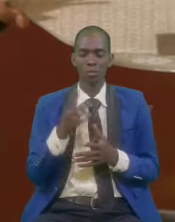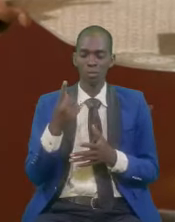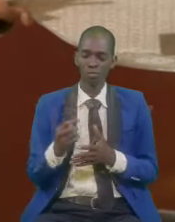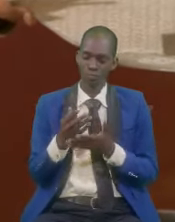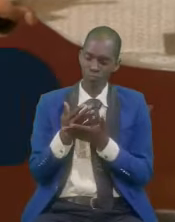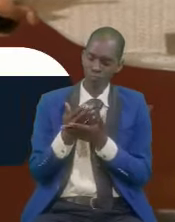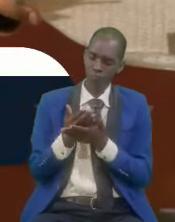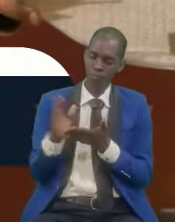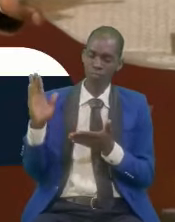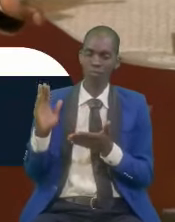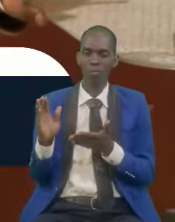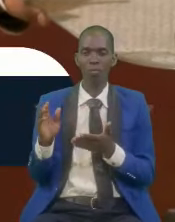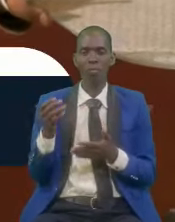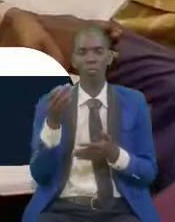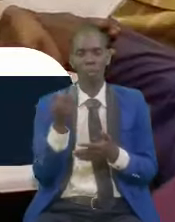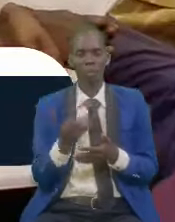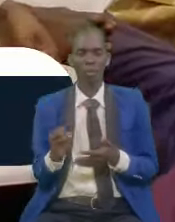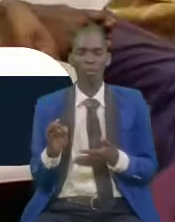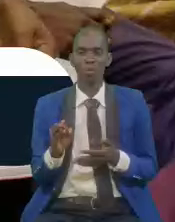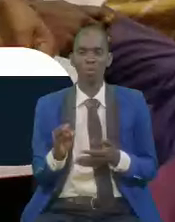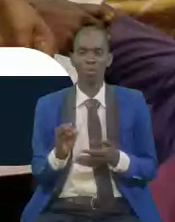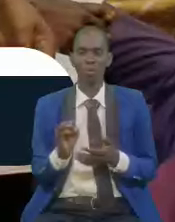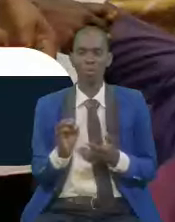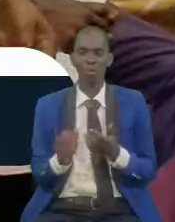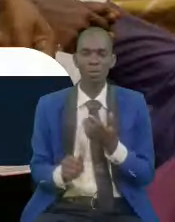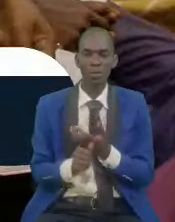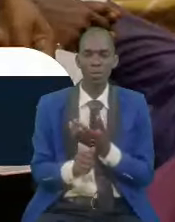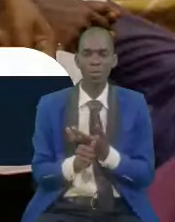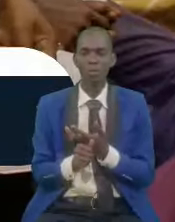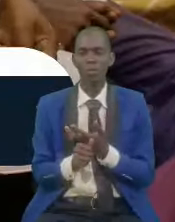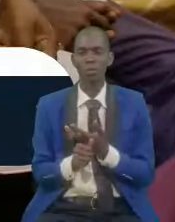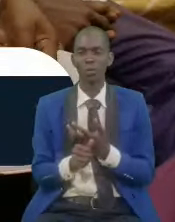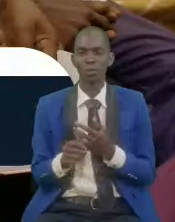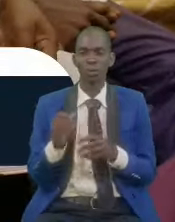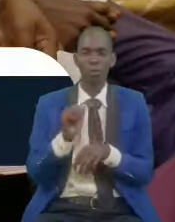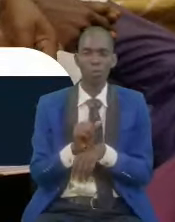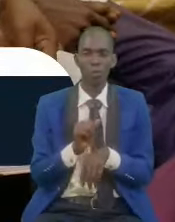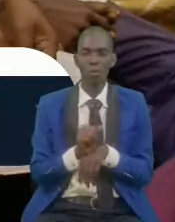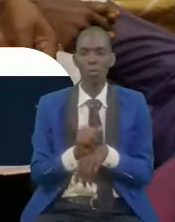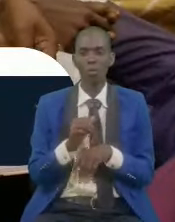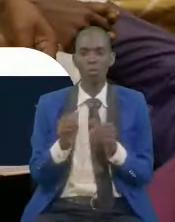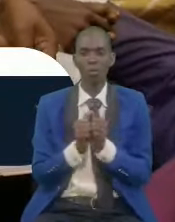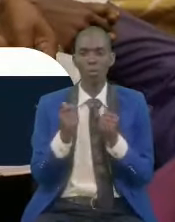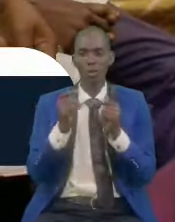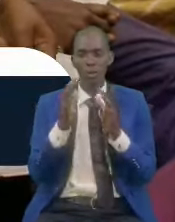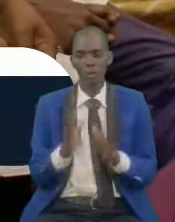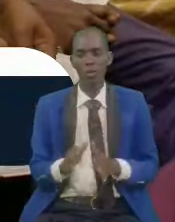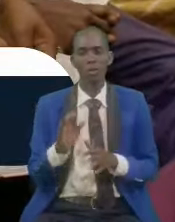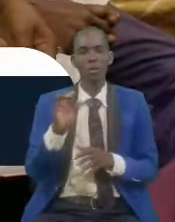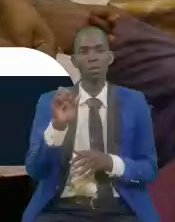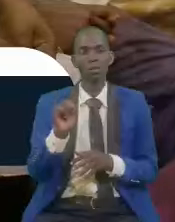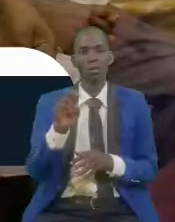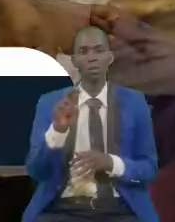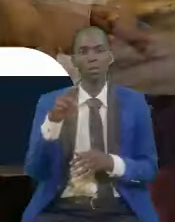renouncing of ensnaring works for sinners' superfluity. Normally,